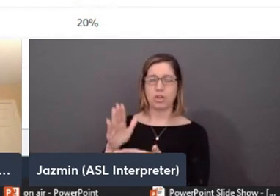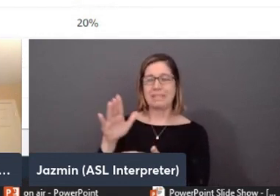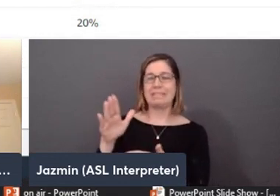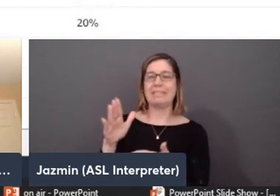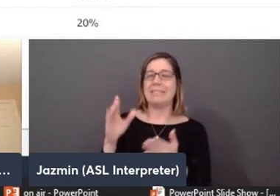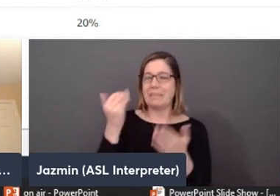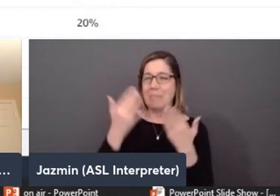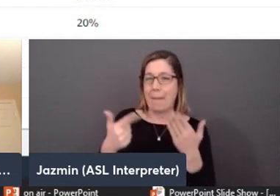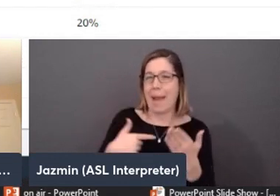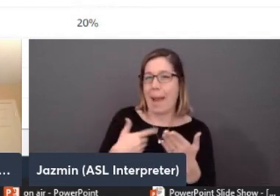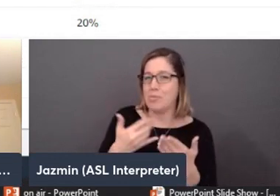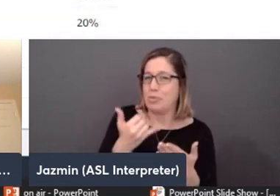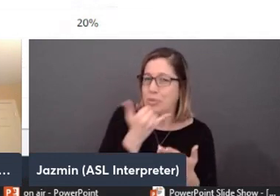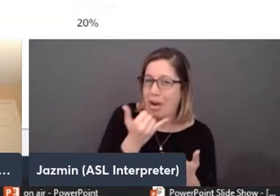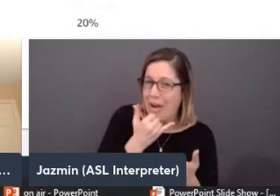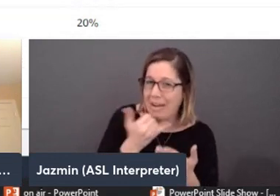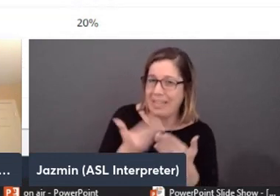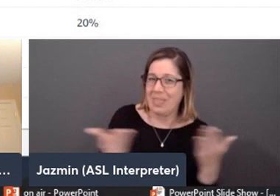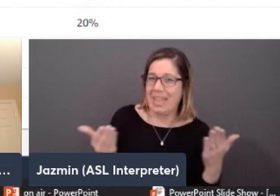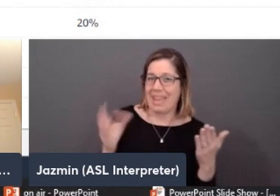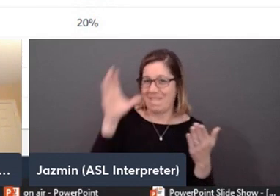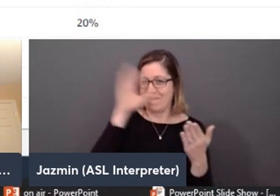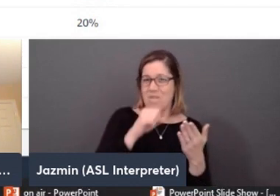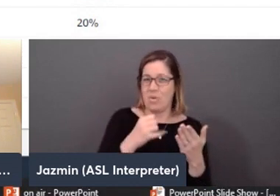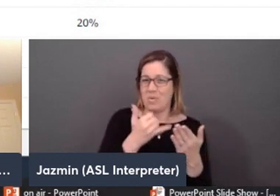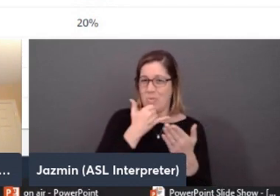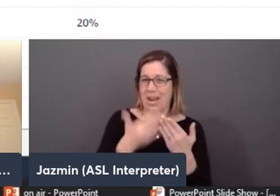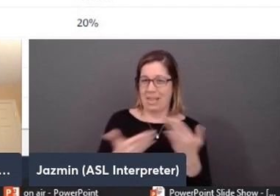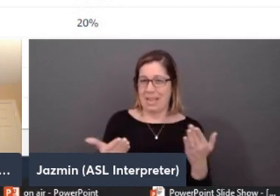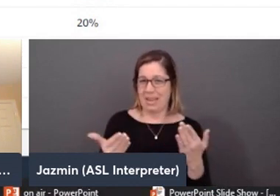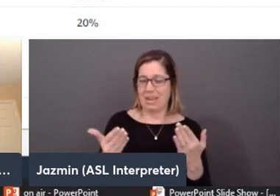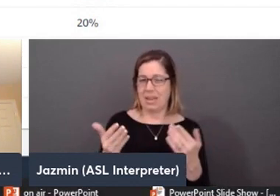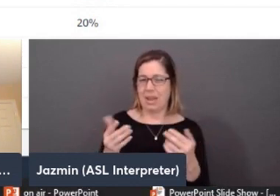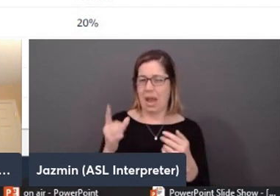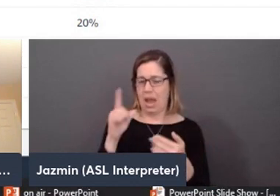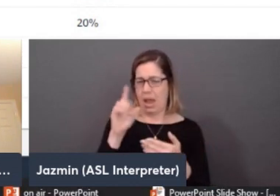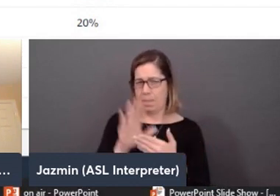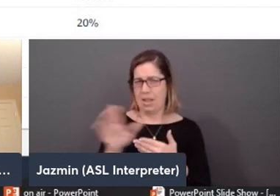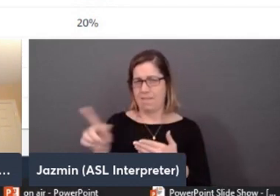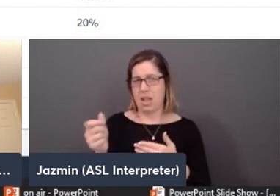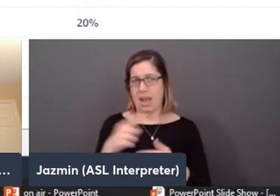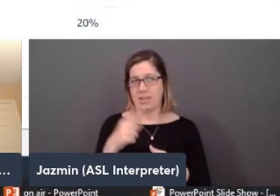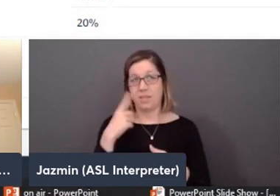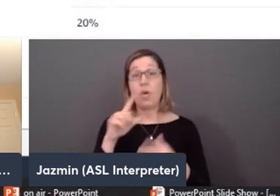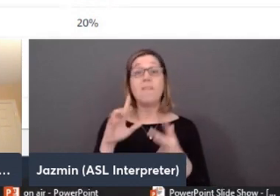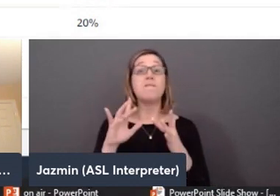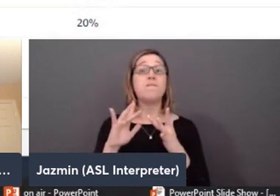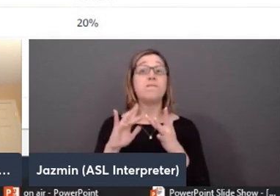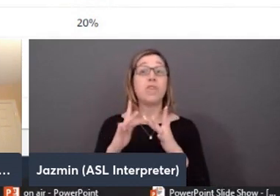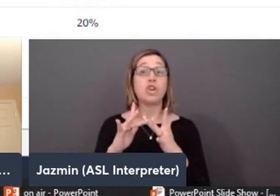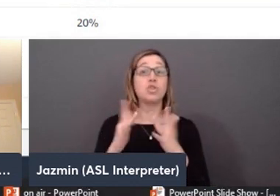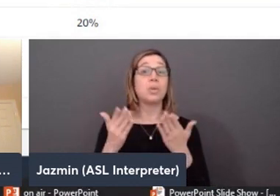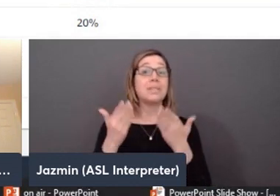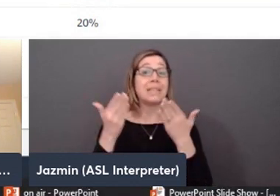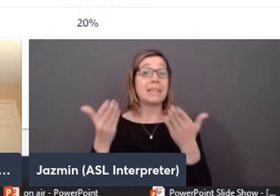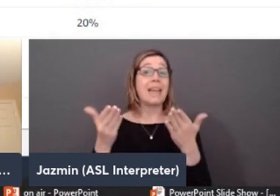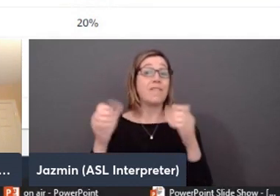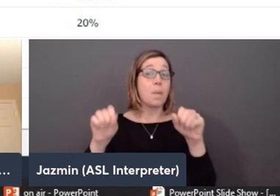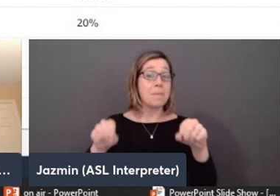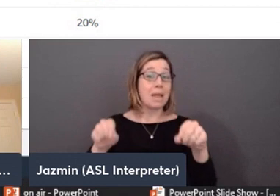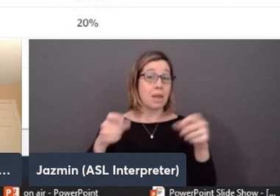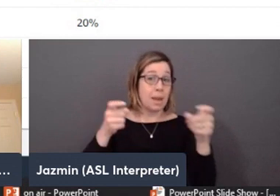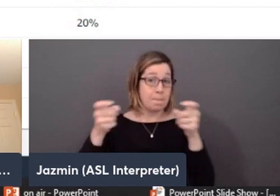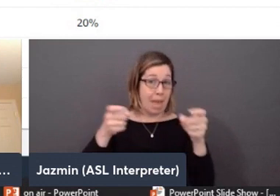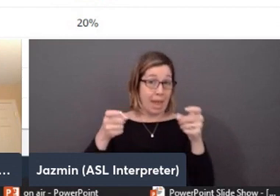here, chat. I believe they're asking for the virtual deliverability manager specifically. Does it check if